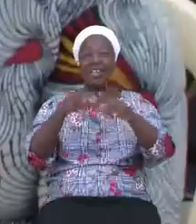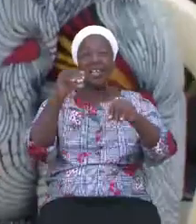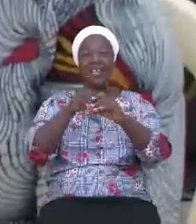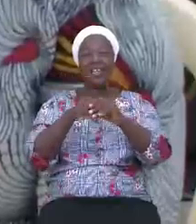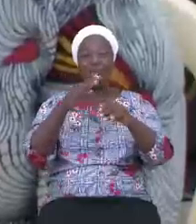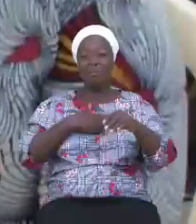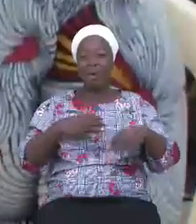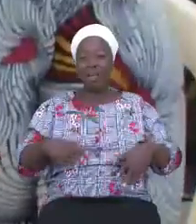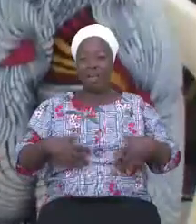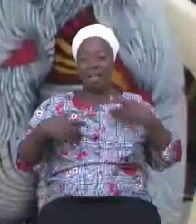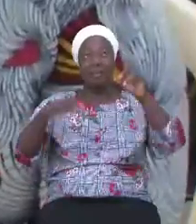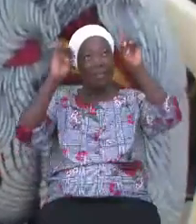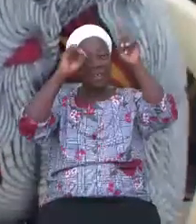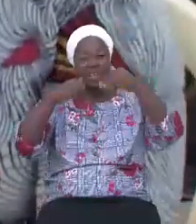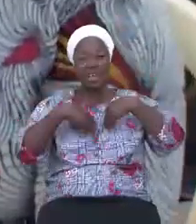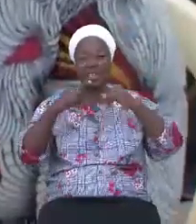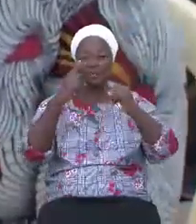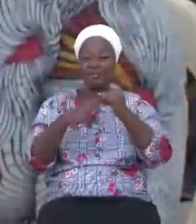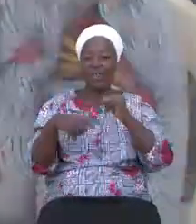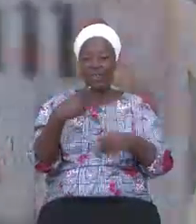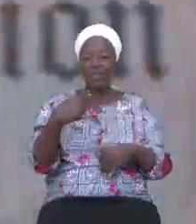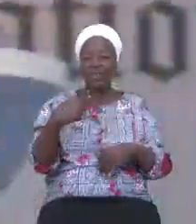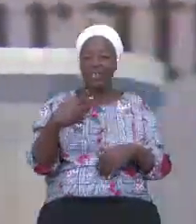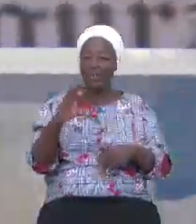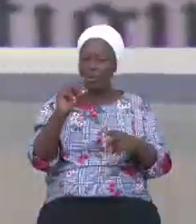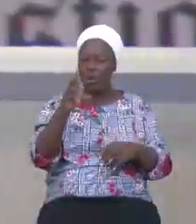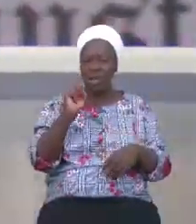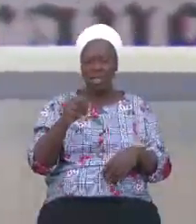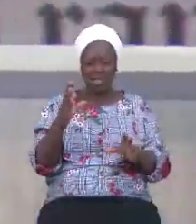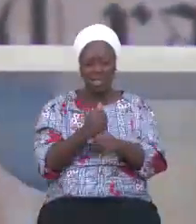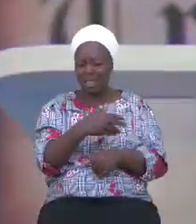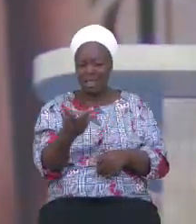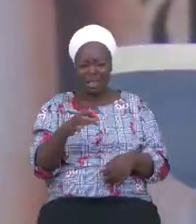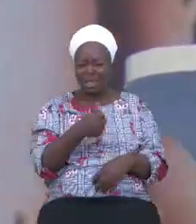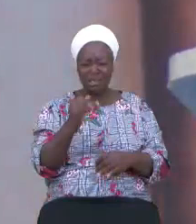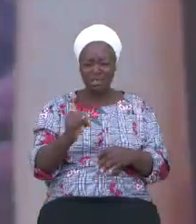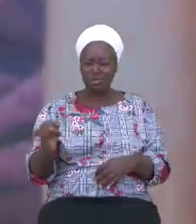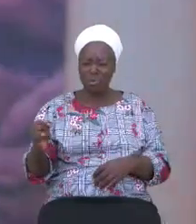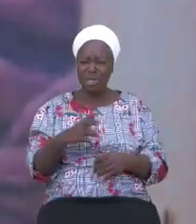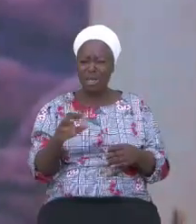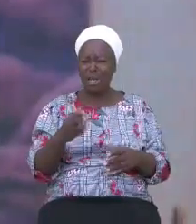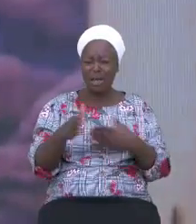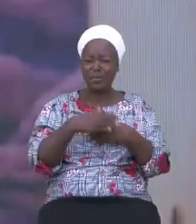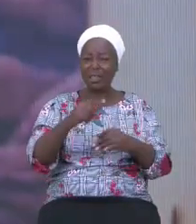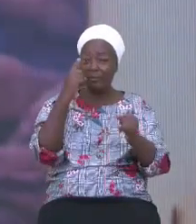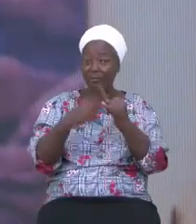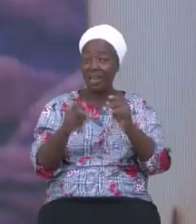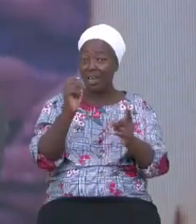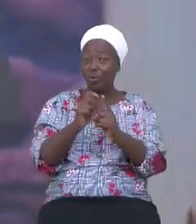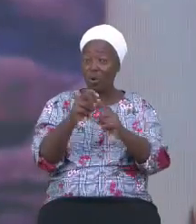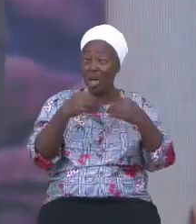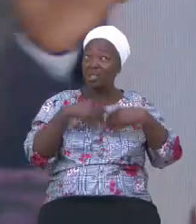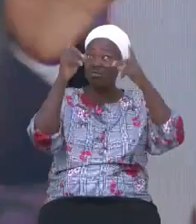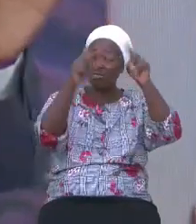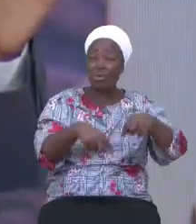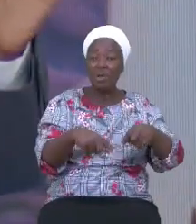say. Nobody can take anything, any instrument, after the final word had come,